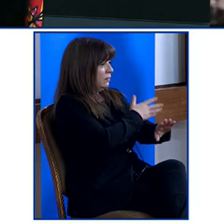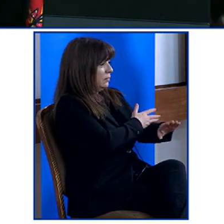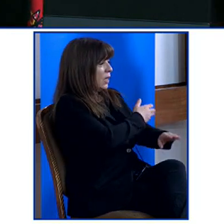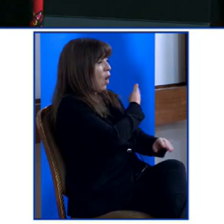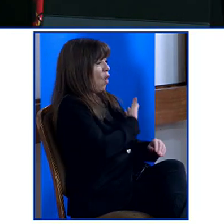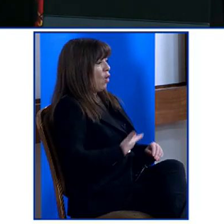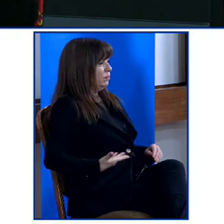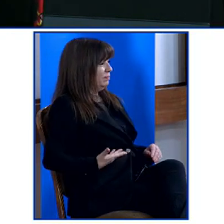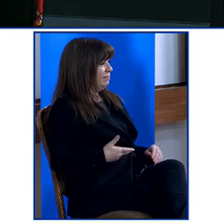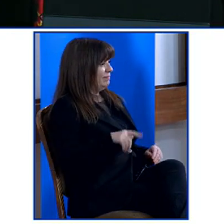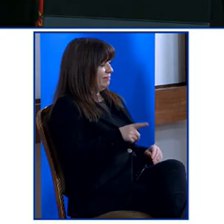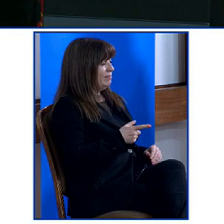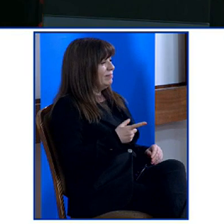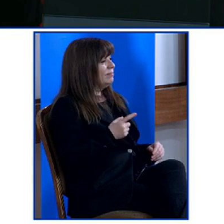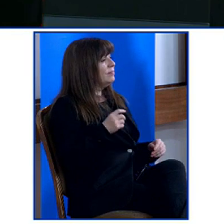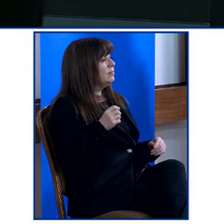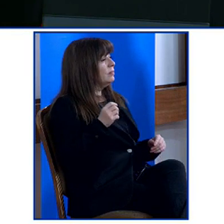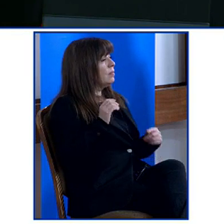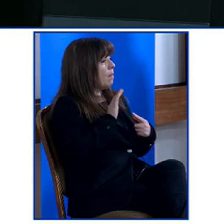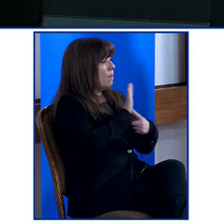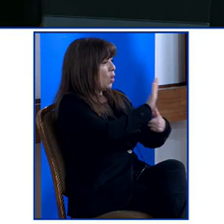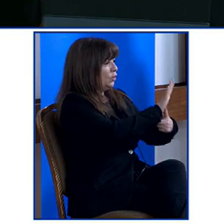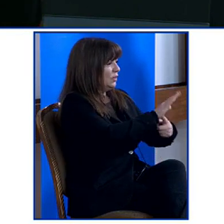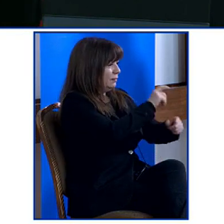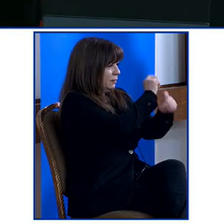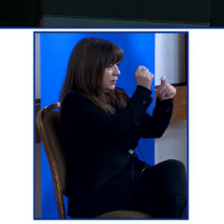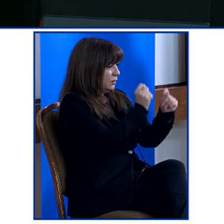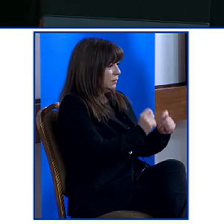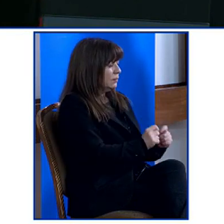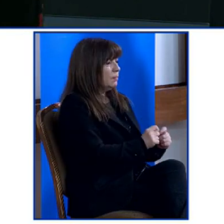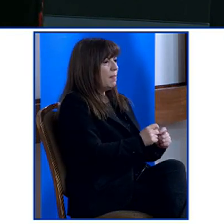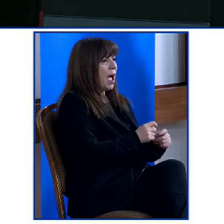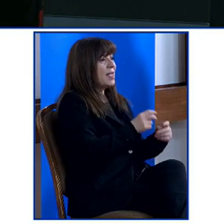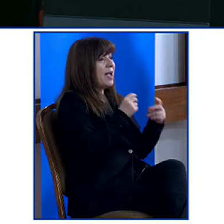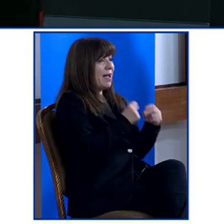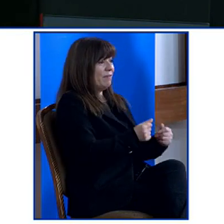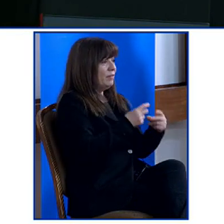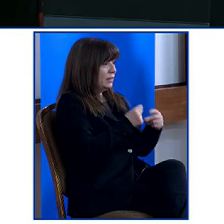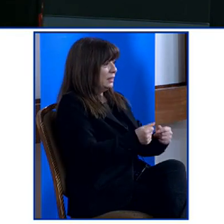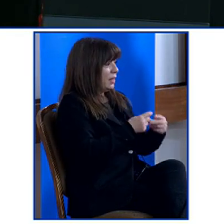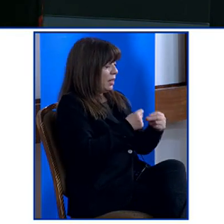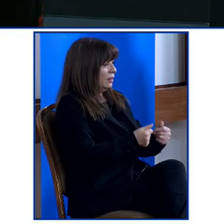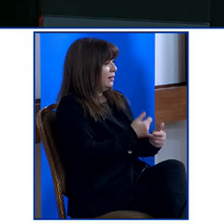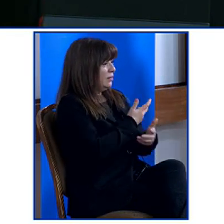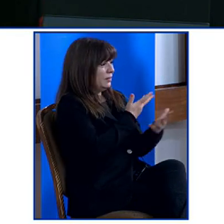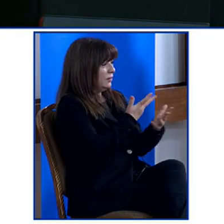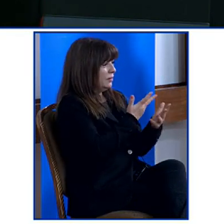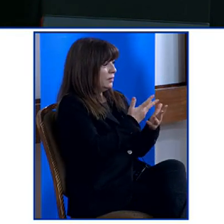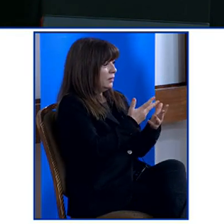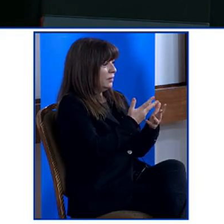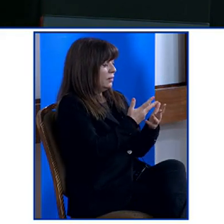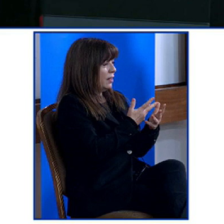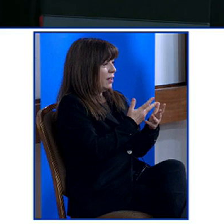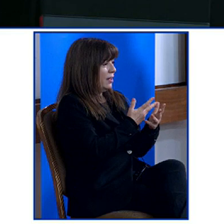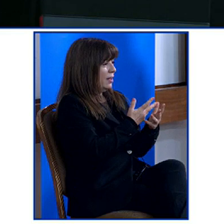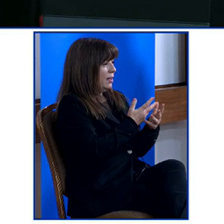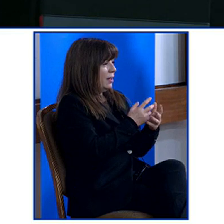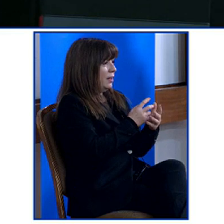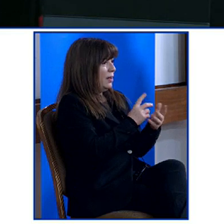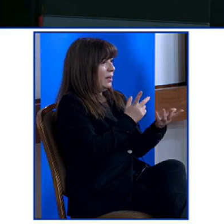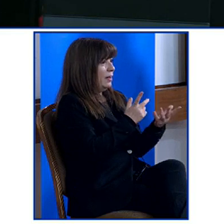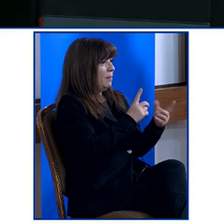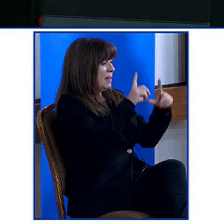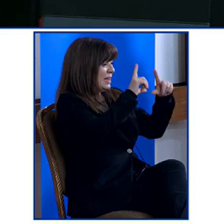to replace firewood heaters with more energy-efficient ones. But it's reported that every year in Chile,